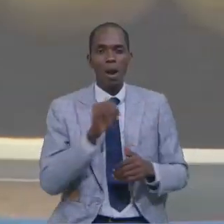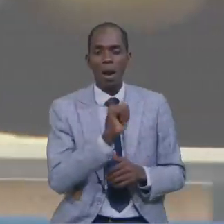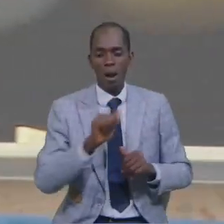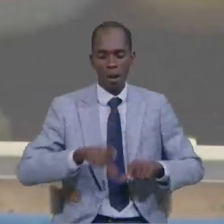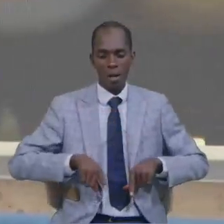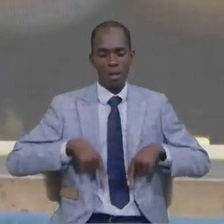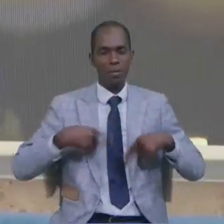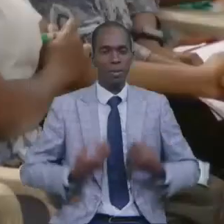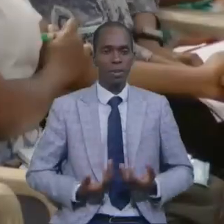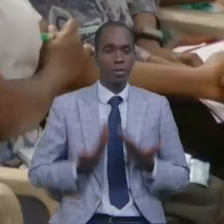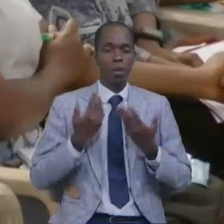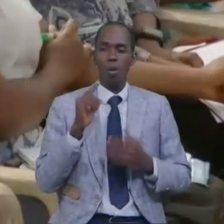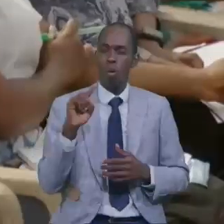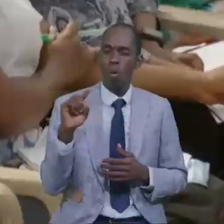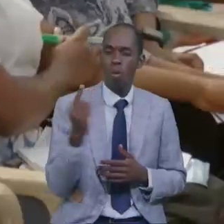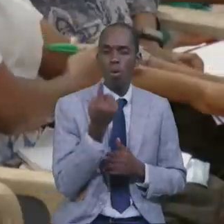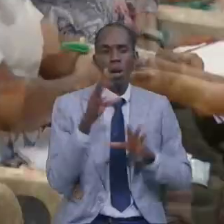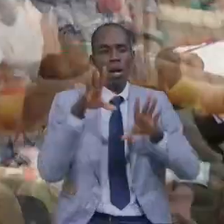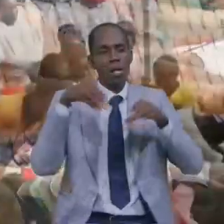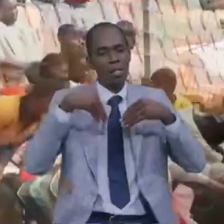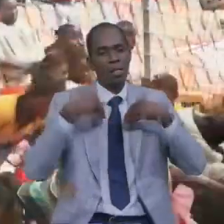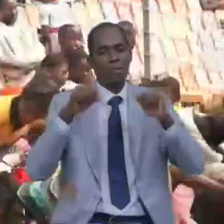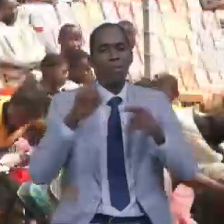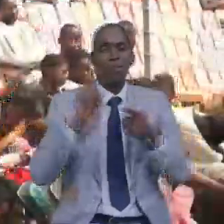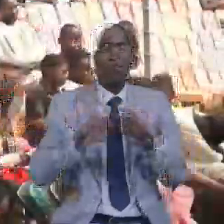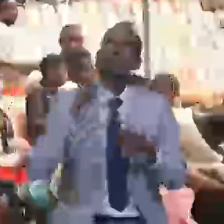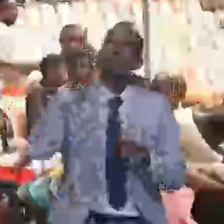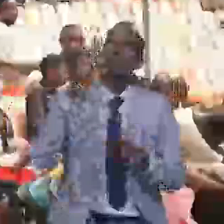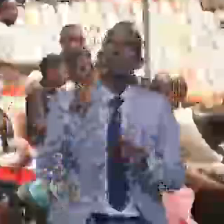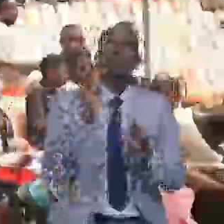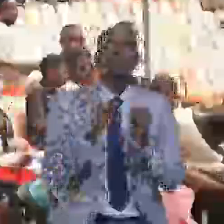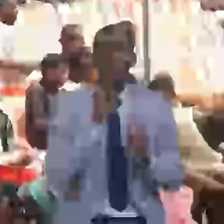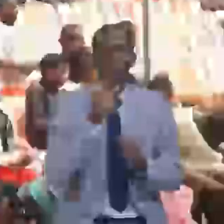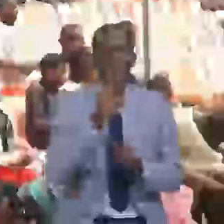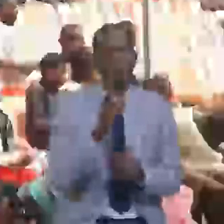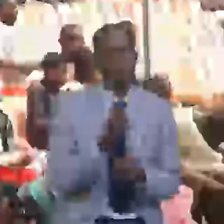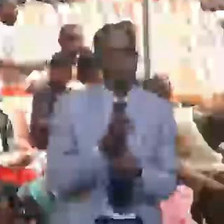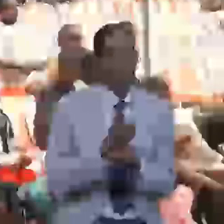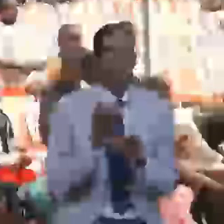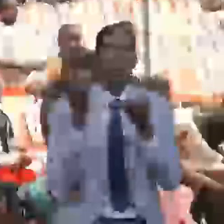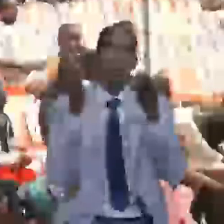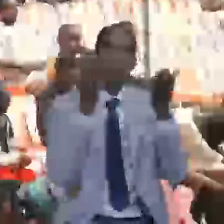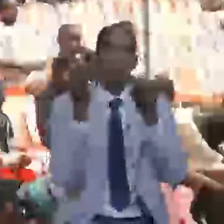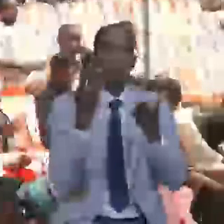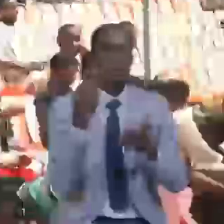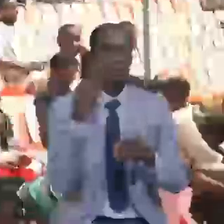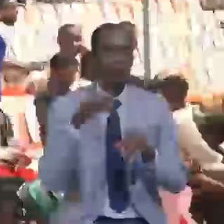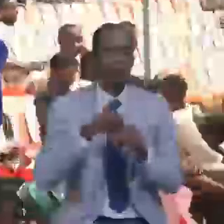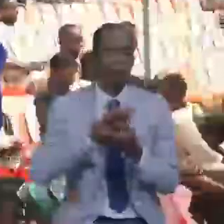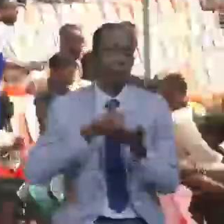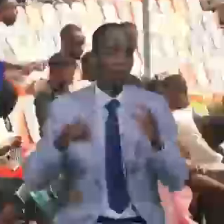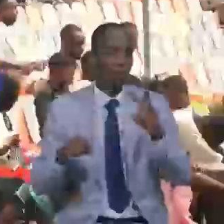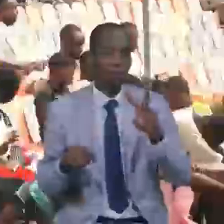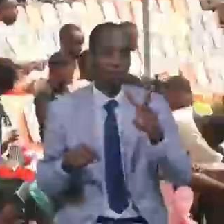2. And be not conformed to this world, but be ye transformed.